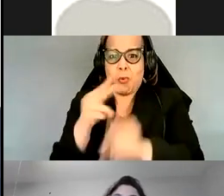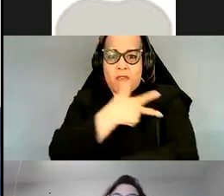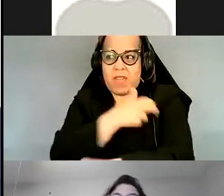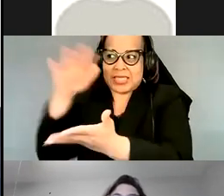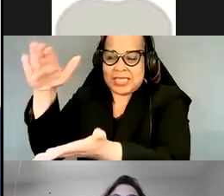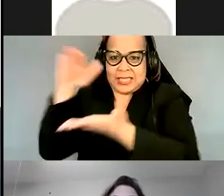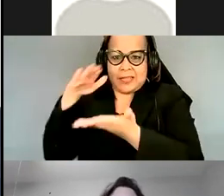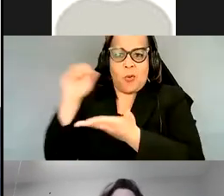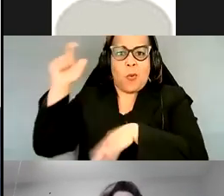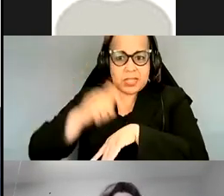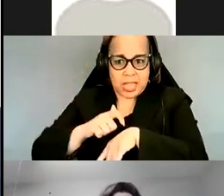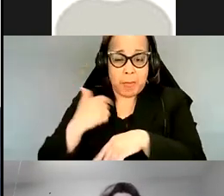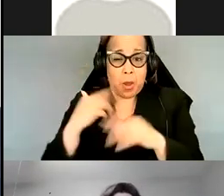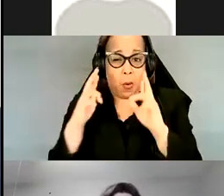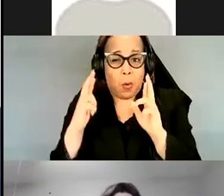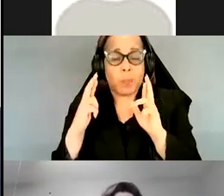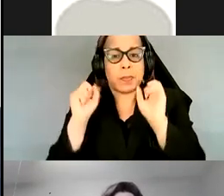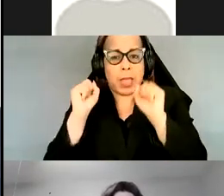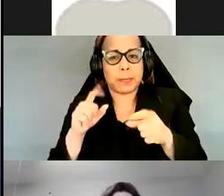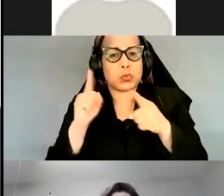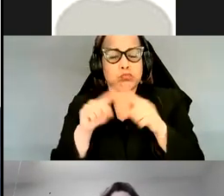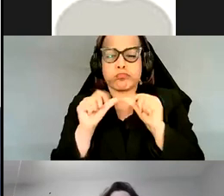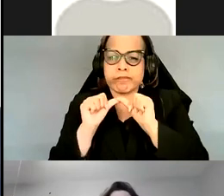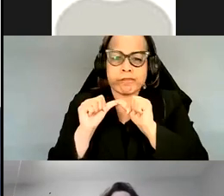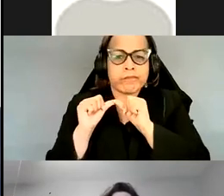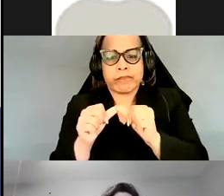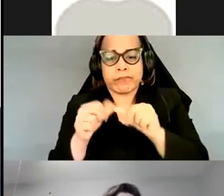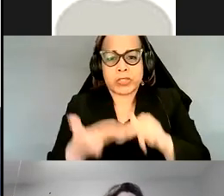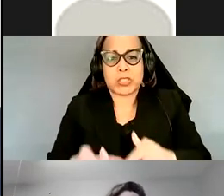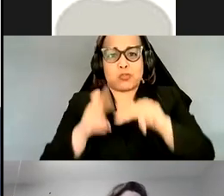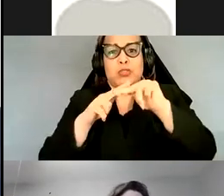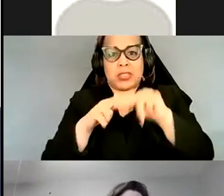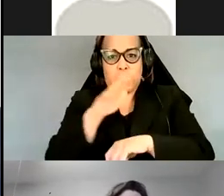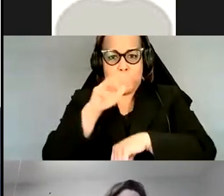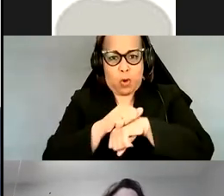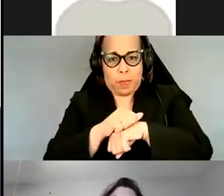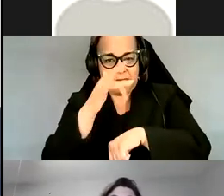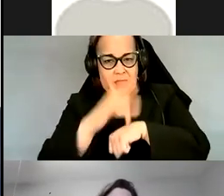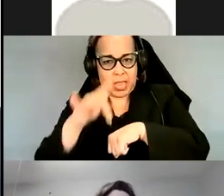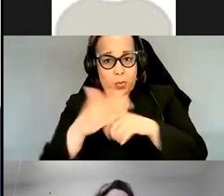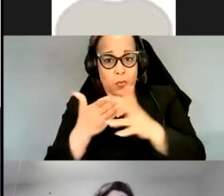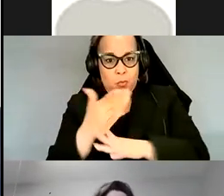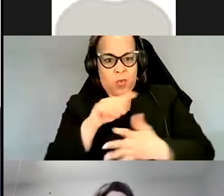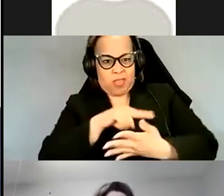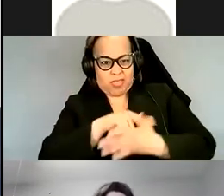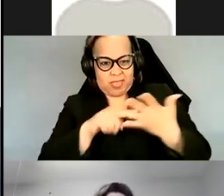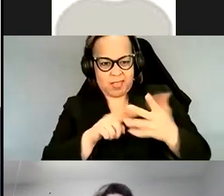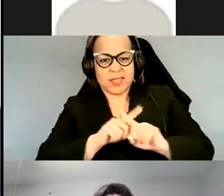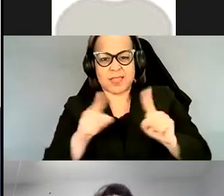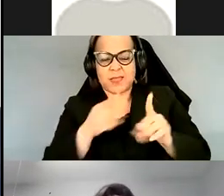time. And our hope is to be able to just continuously increase the amount of appointments available through these different